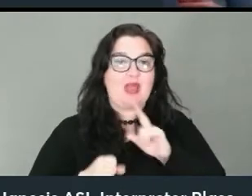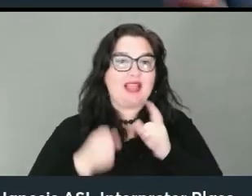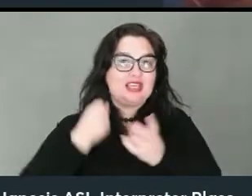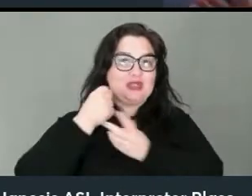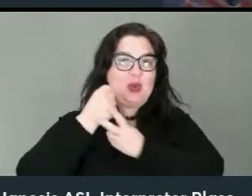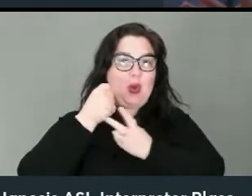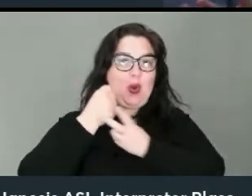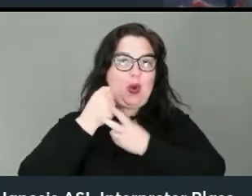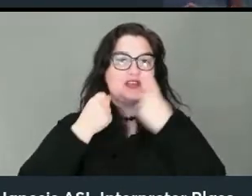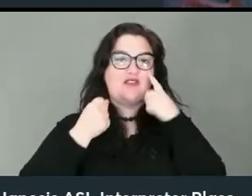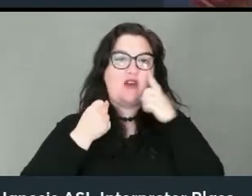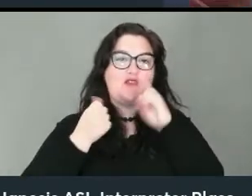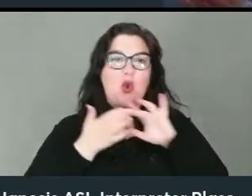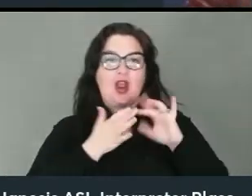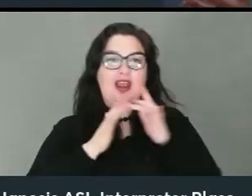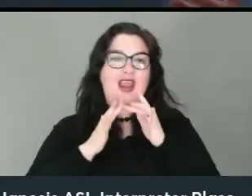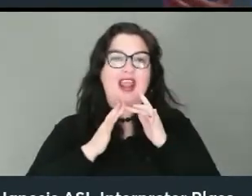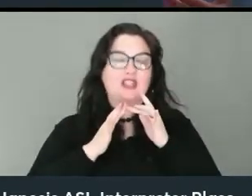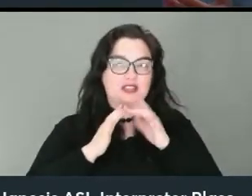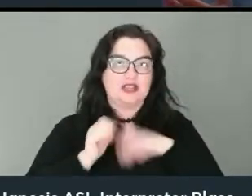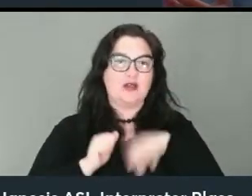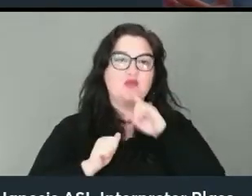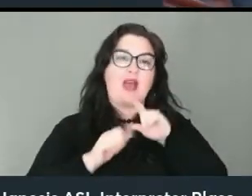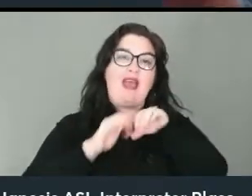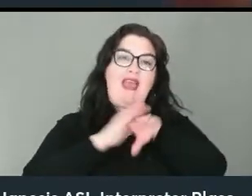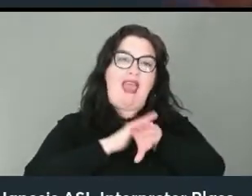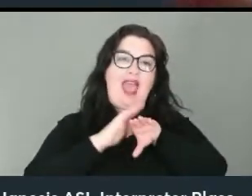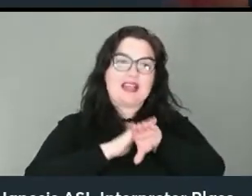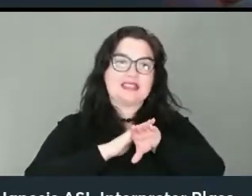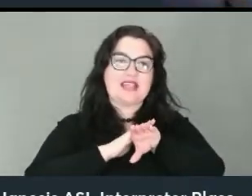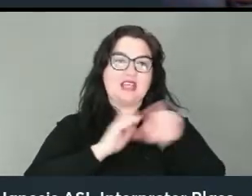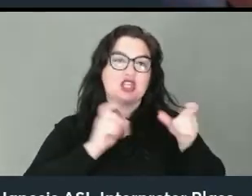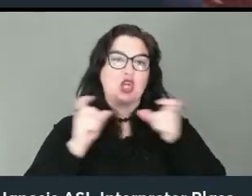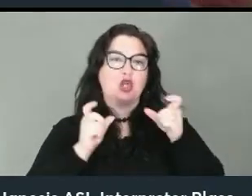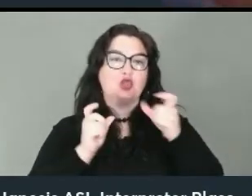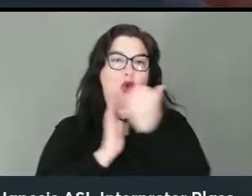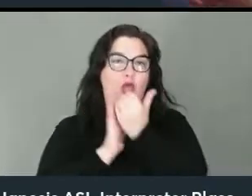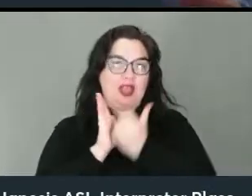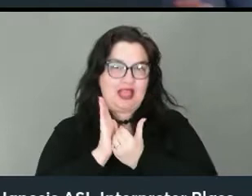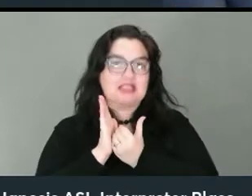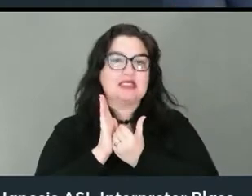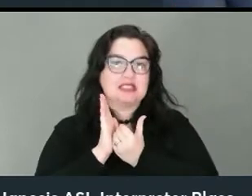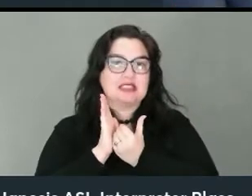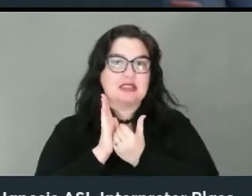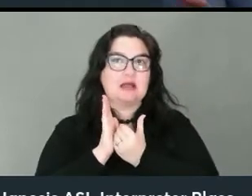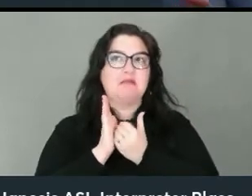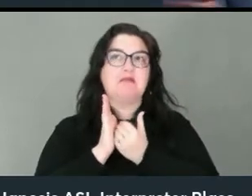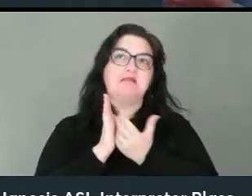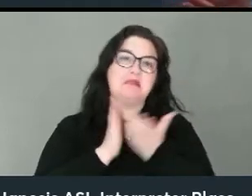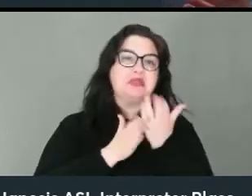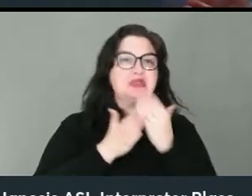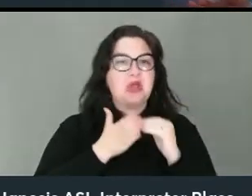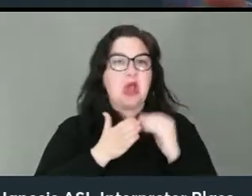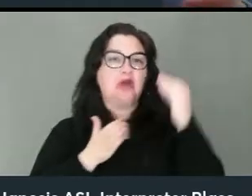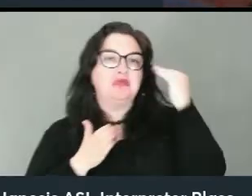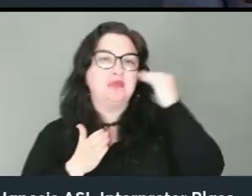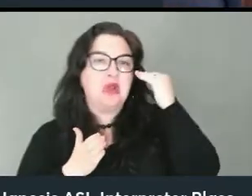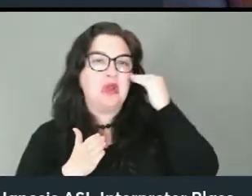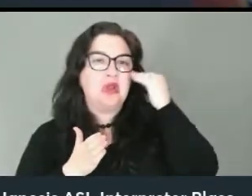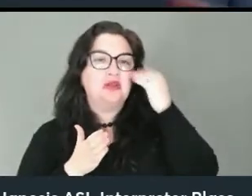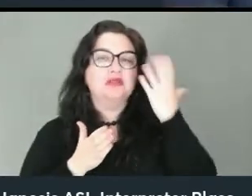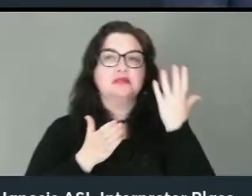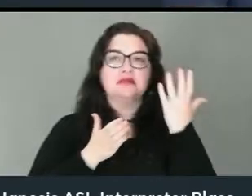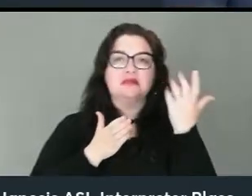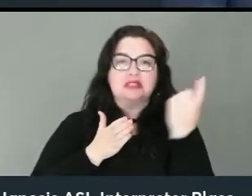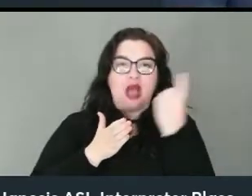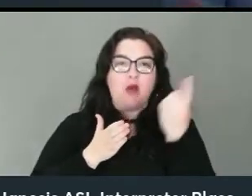it came with this permission system called access control lists. It was meant very much to be familiar to someone who's